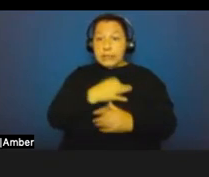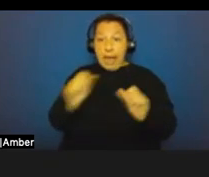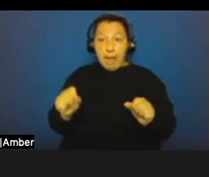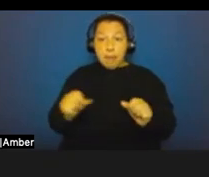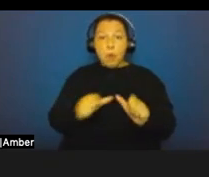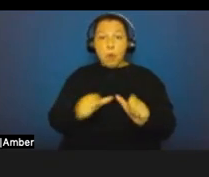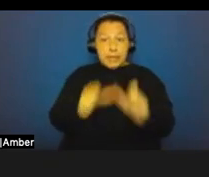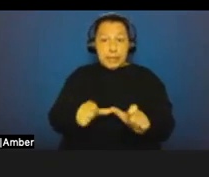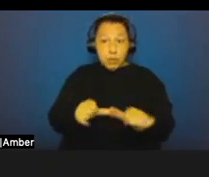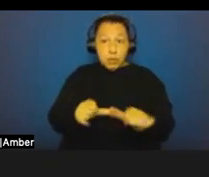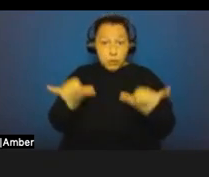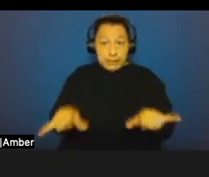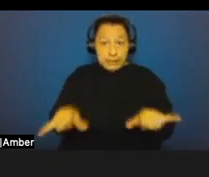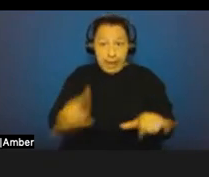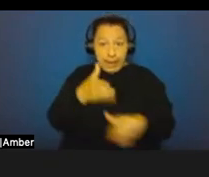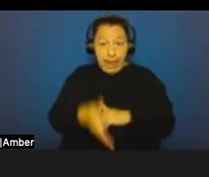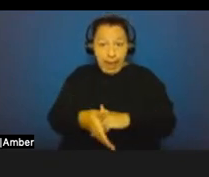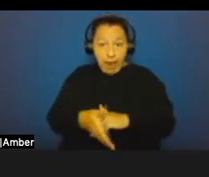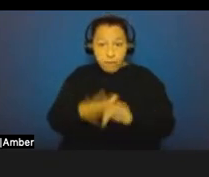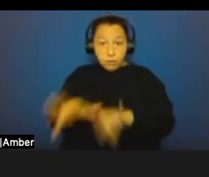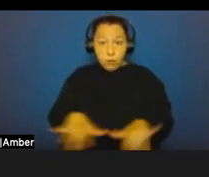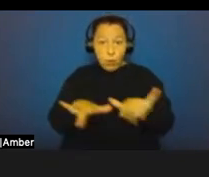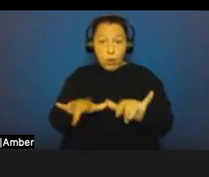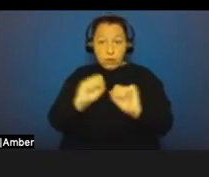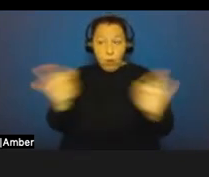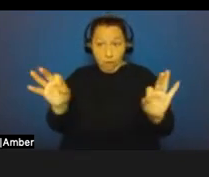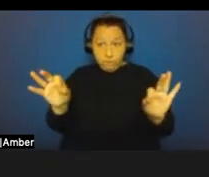the recording off. And just for like a more